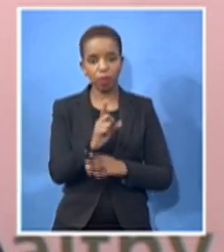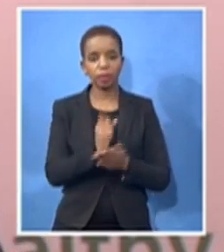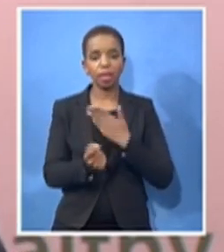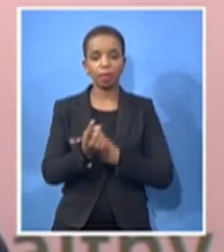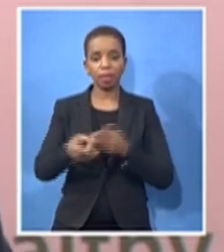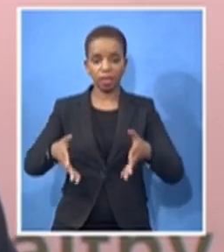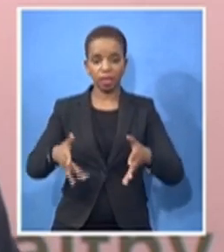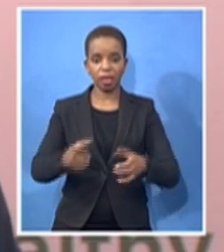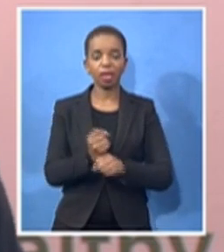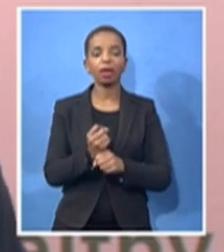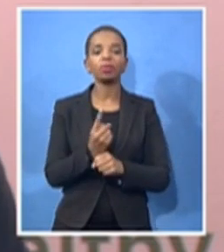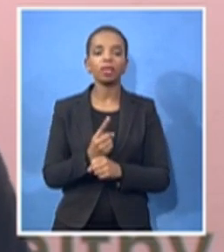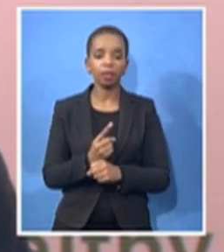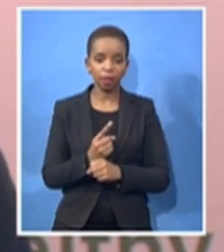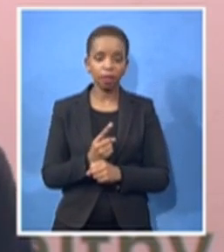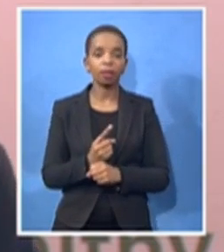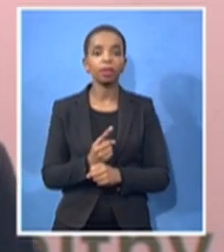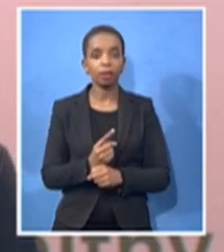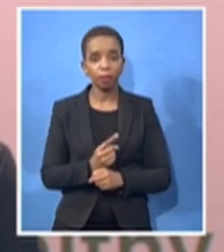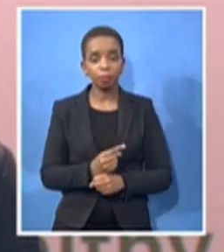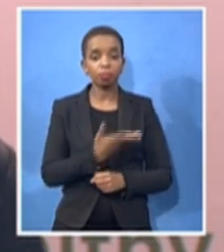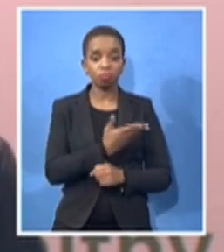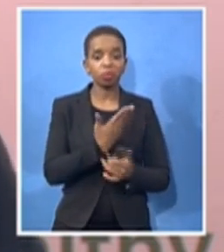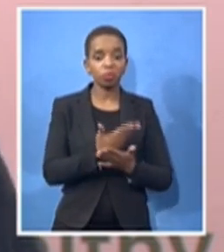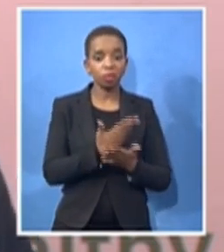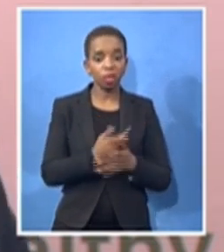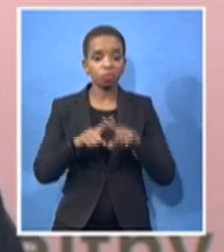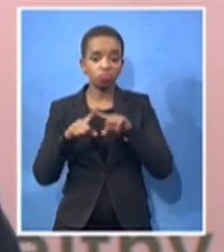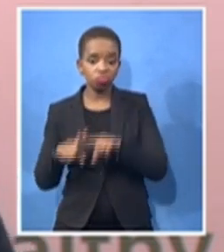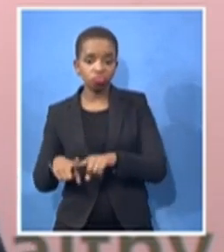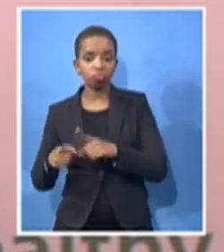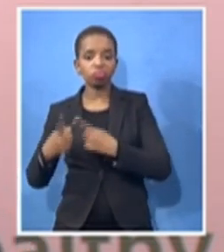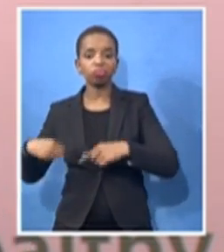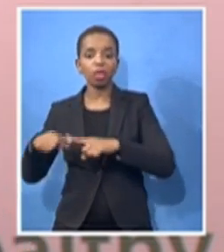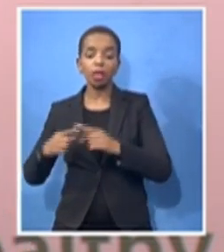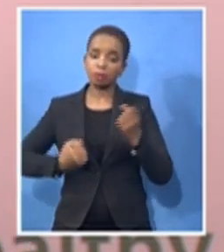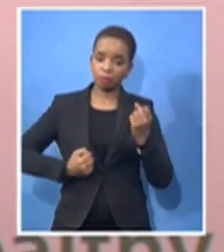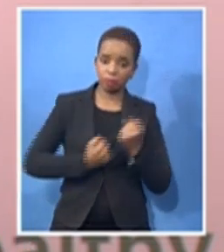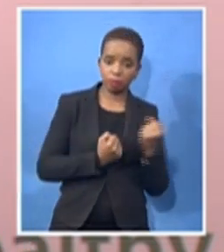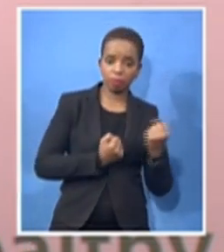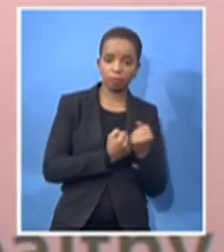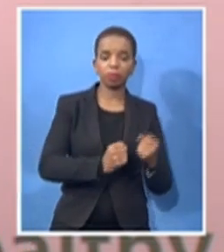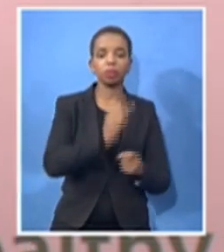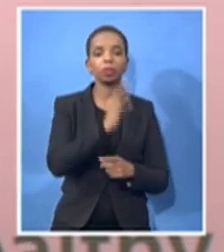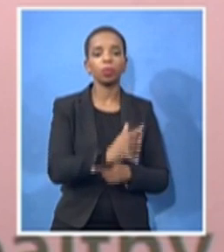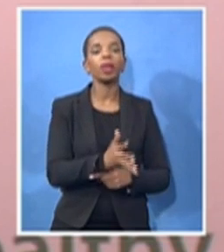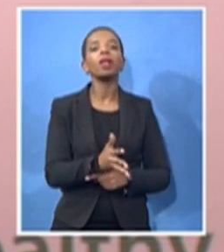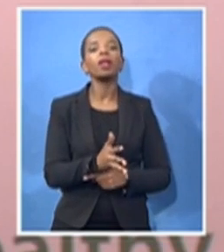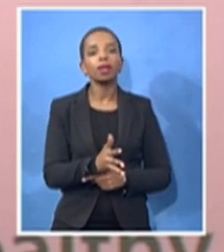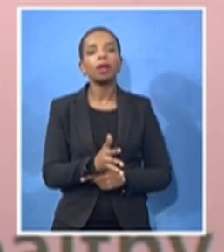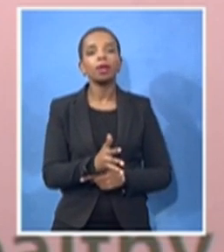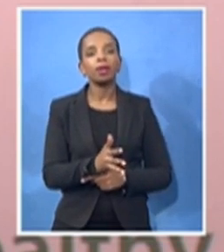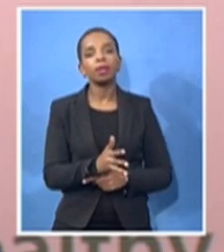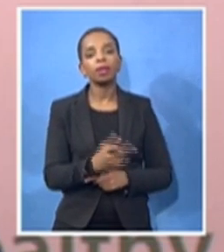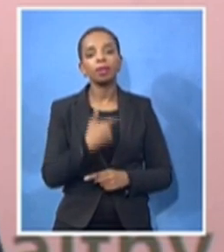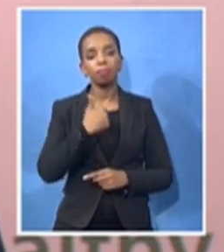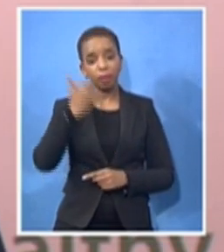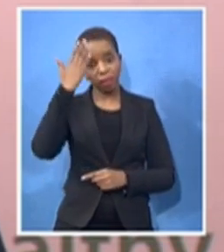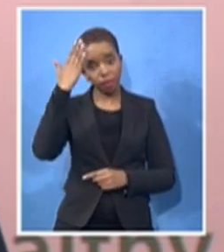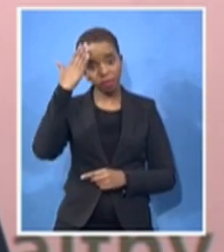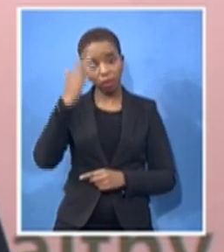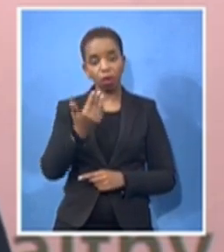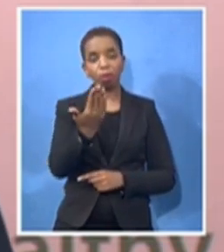give you that support. Don't get. I know Prof. Mativa did express